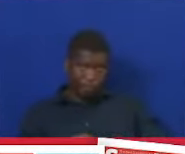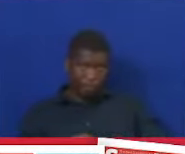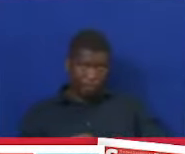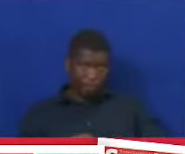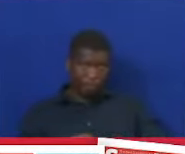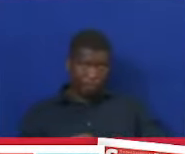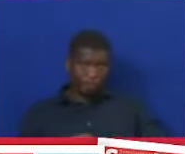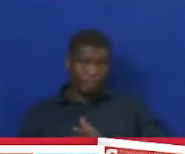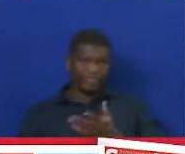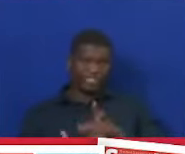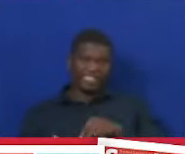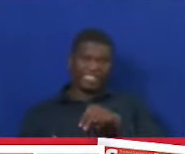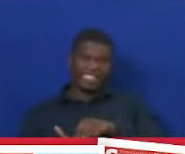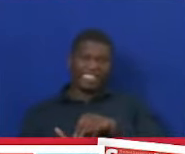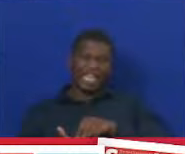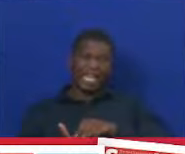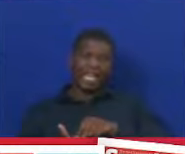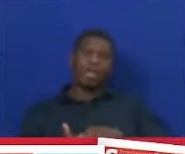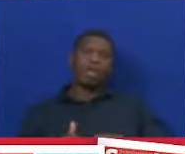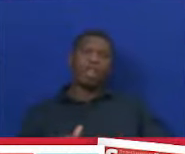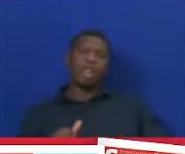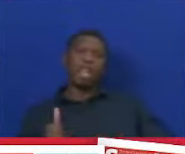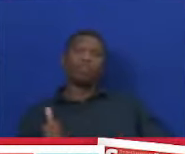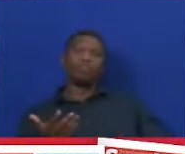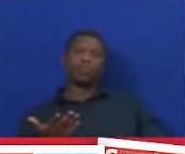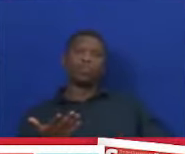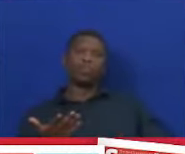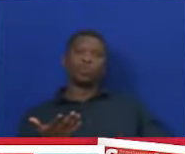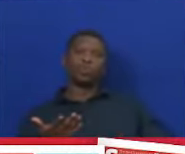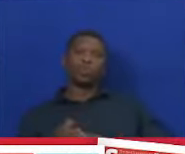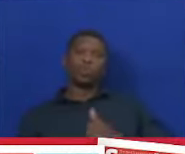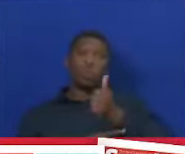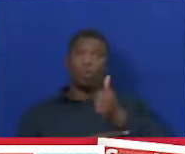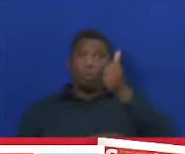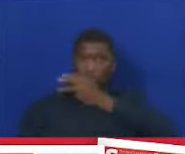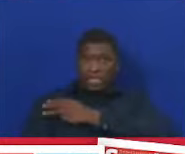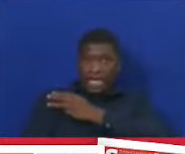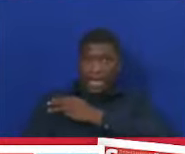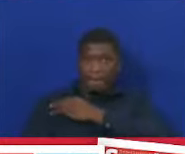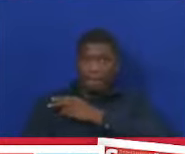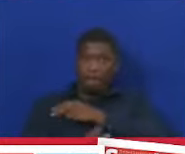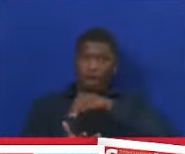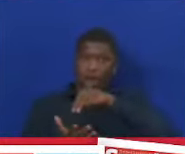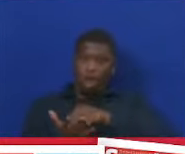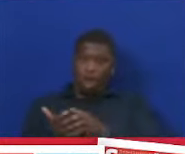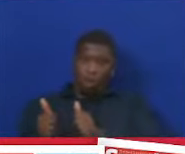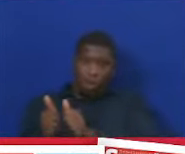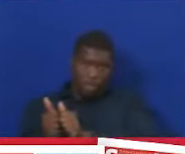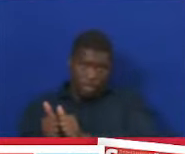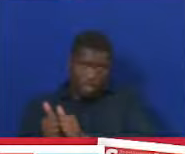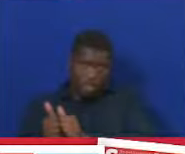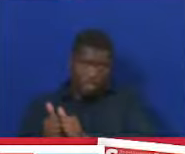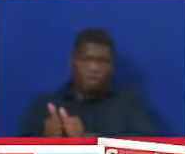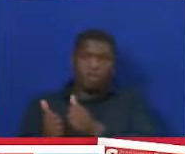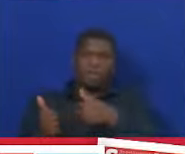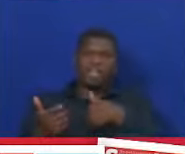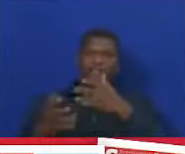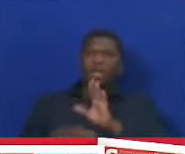next to our commander, to my commander, to stand on the other side of the door so that we